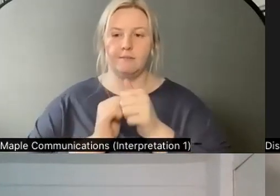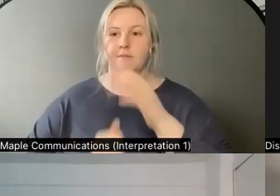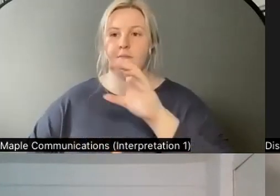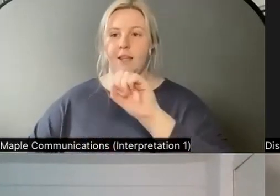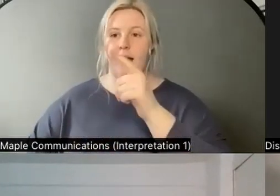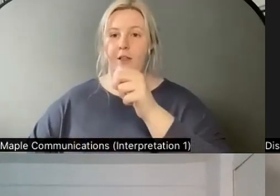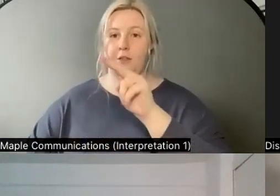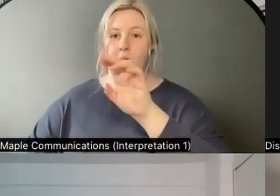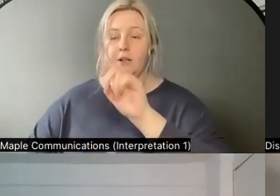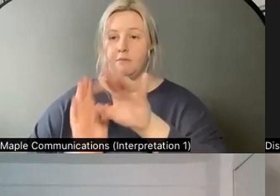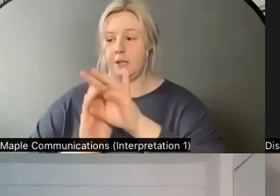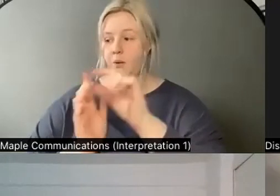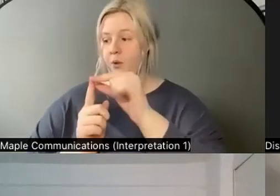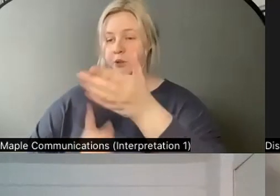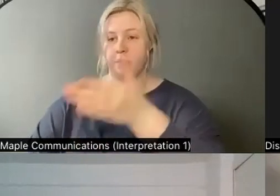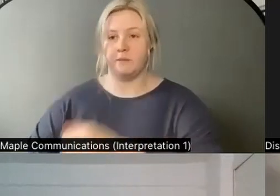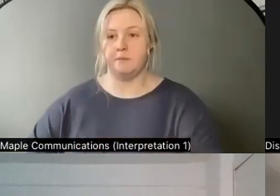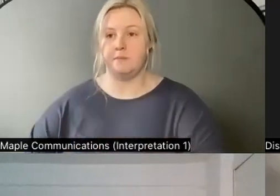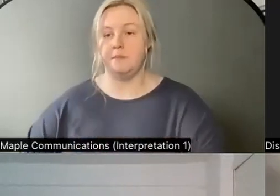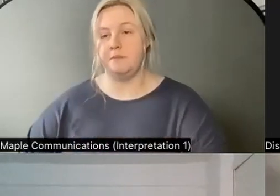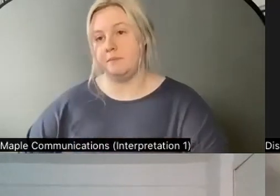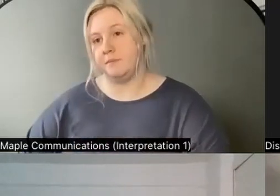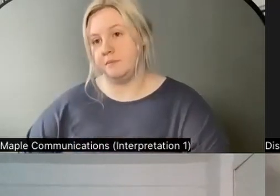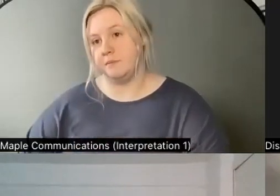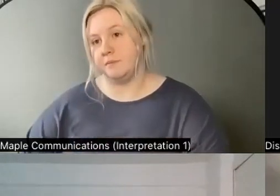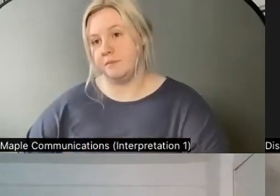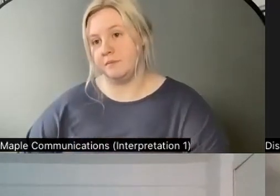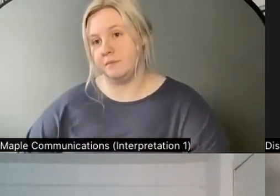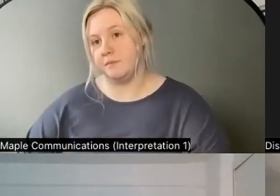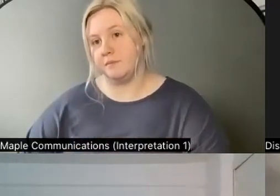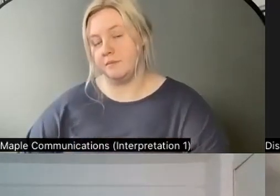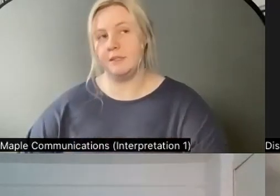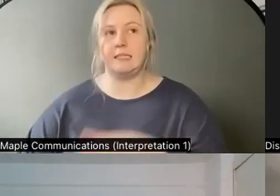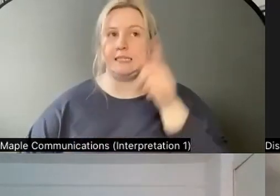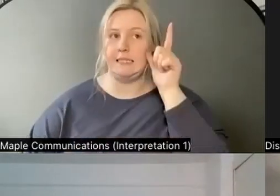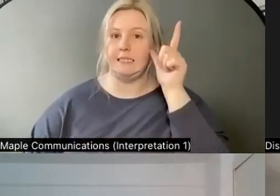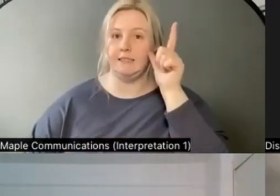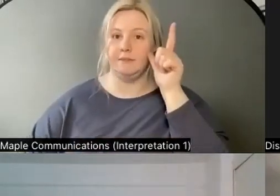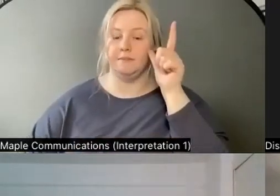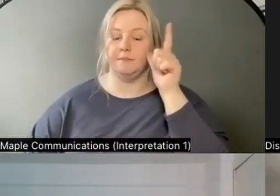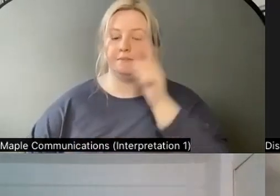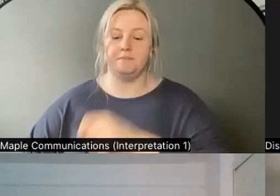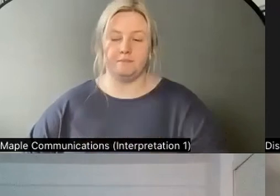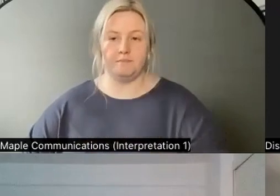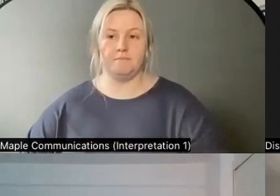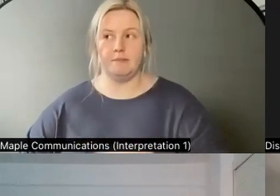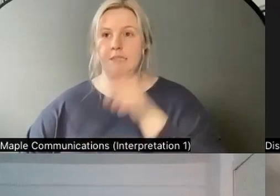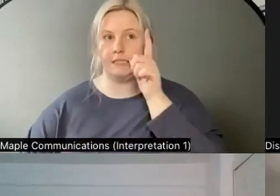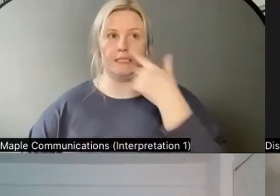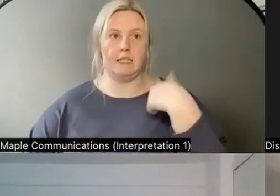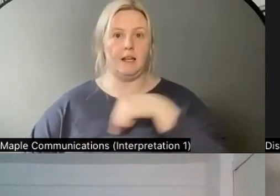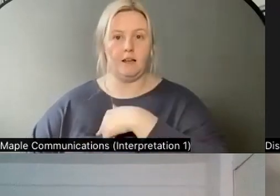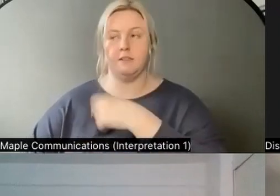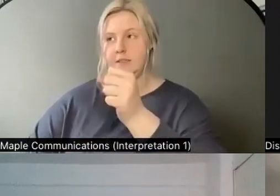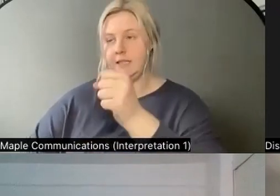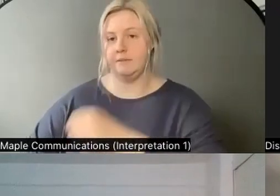share a word as well. Listen Listen. to us. Yes.